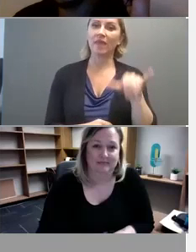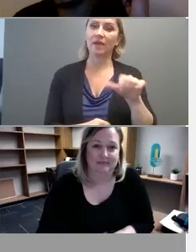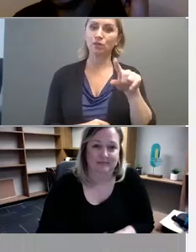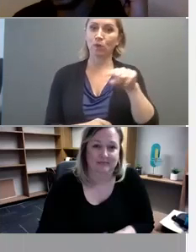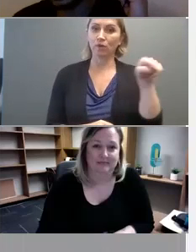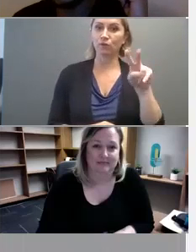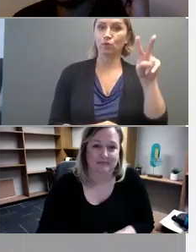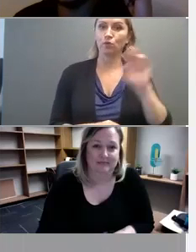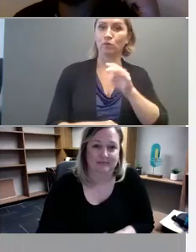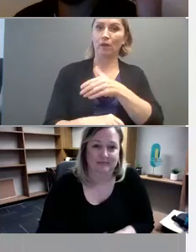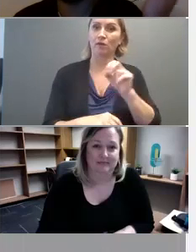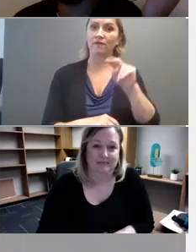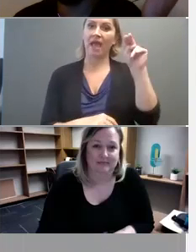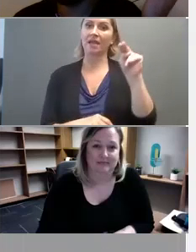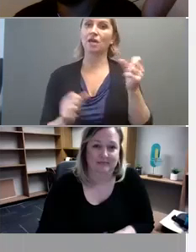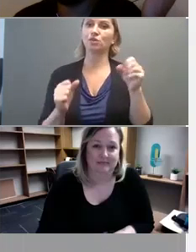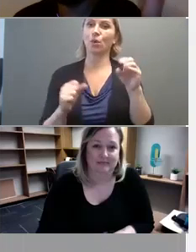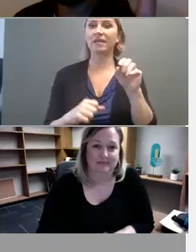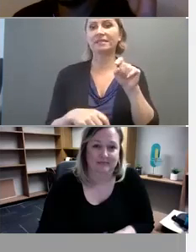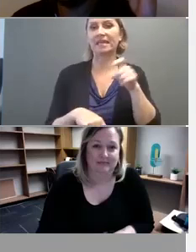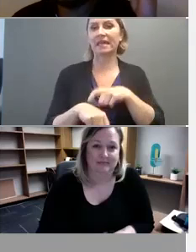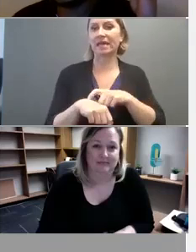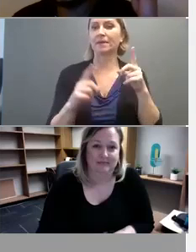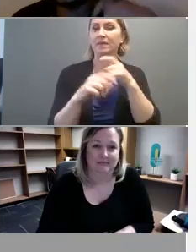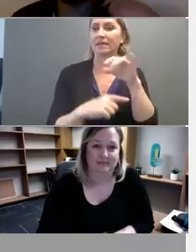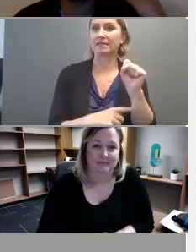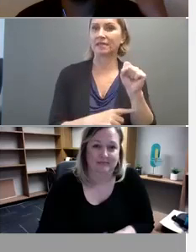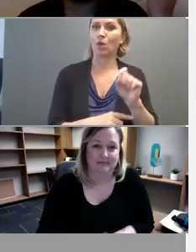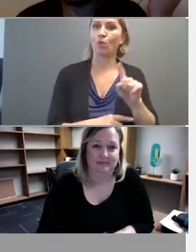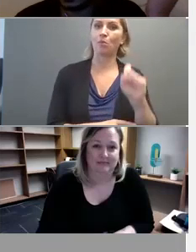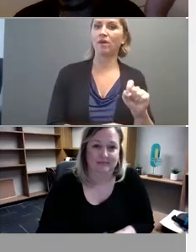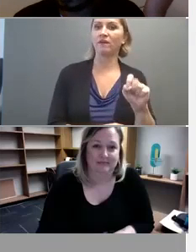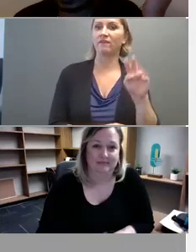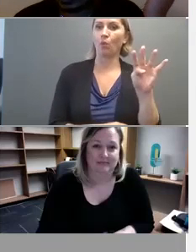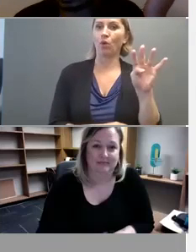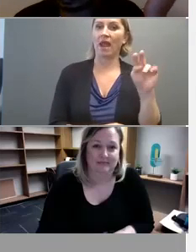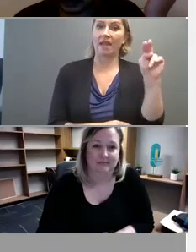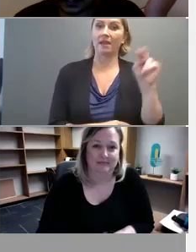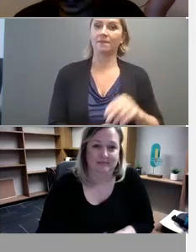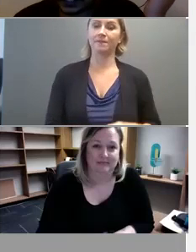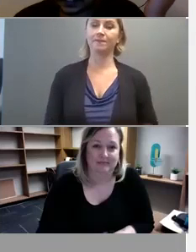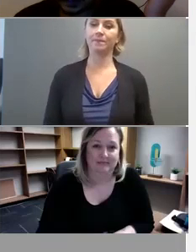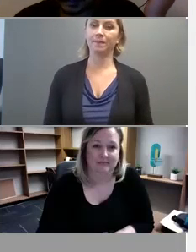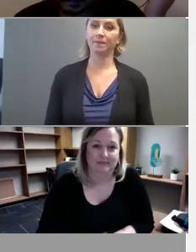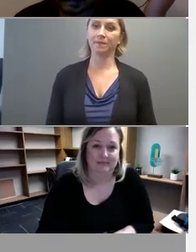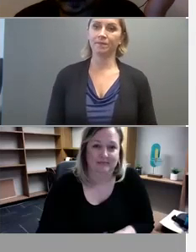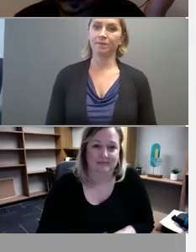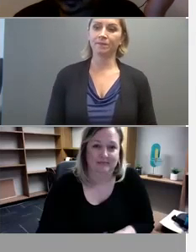raised to the power of n. So we can then say that the time complexity is 1.4 raised to the power of n.